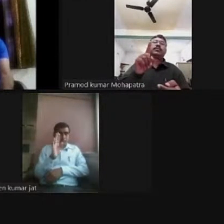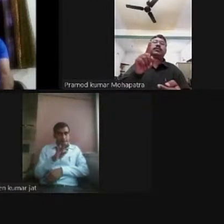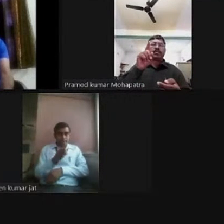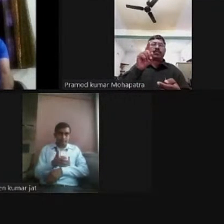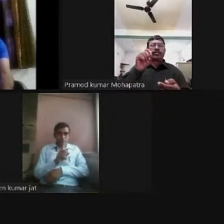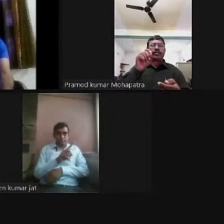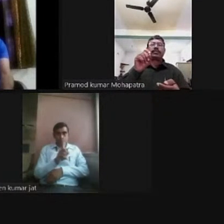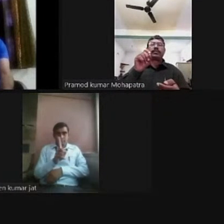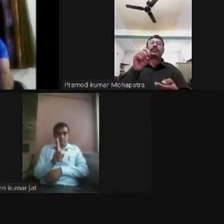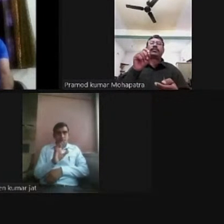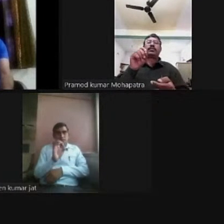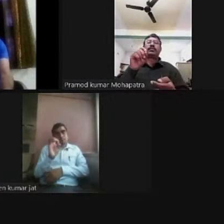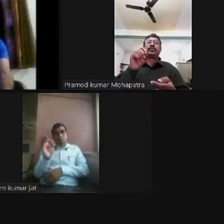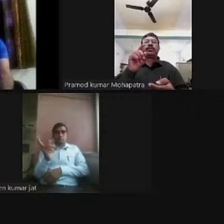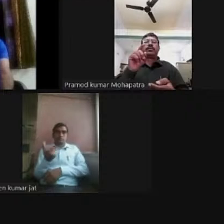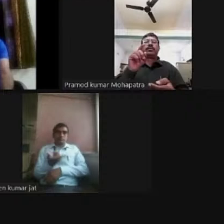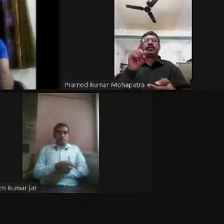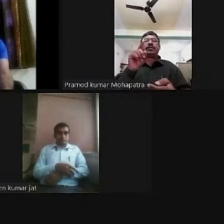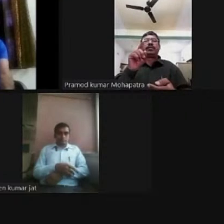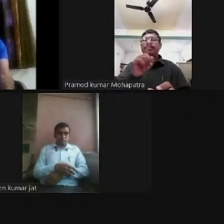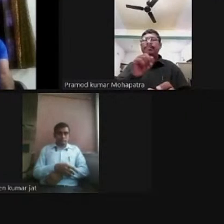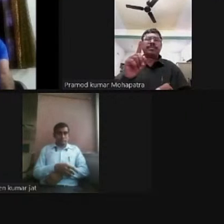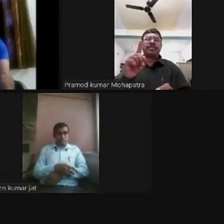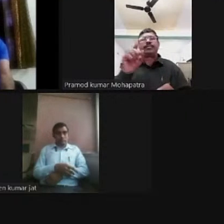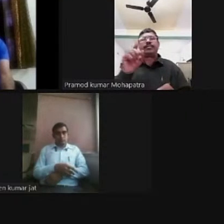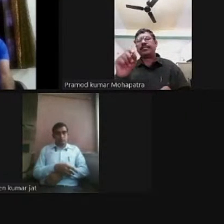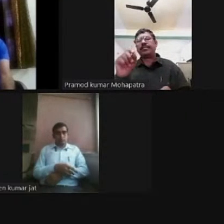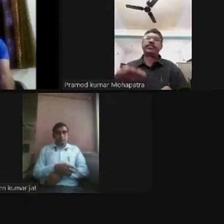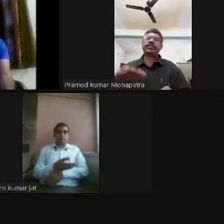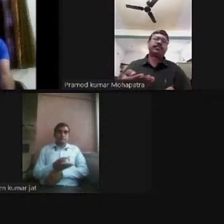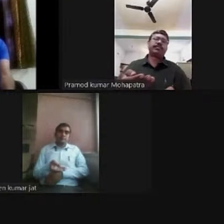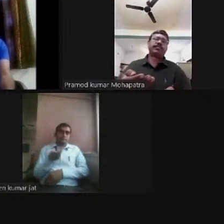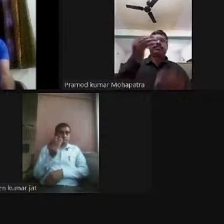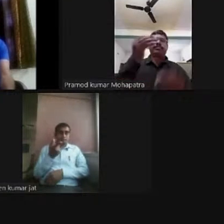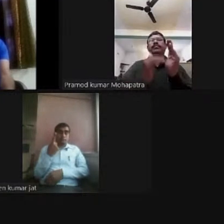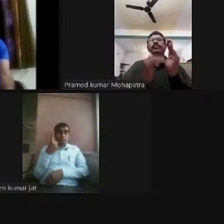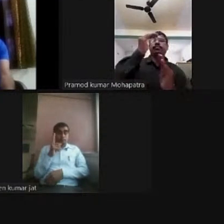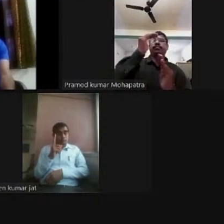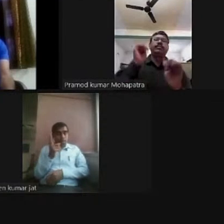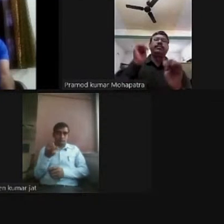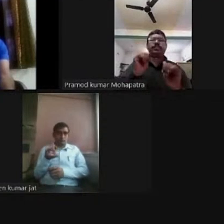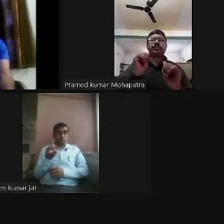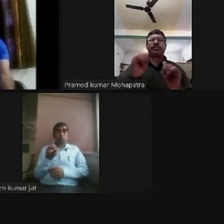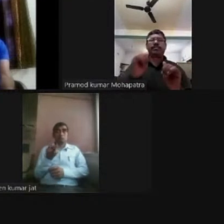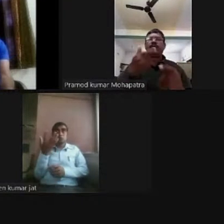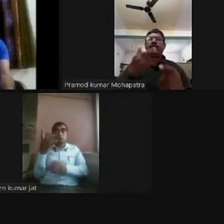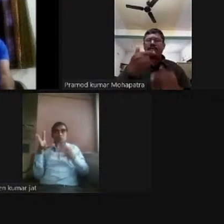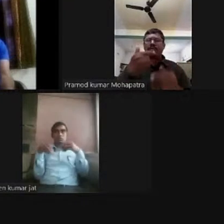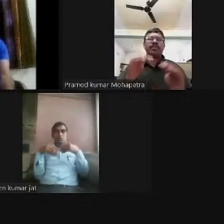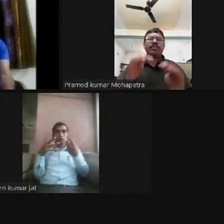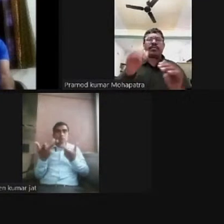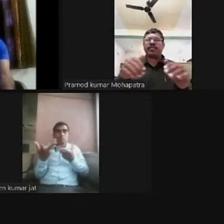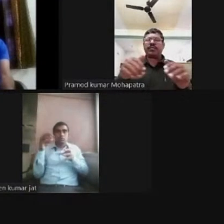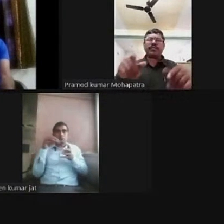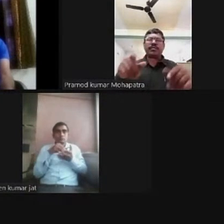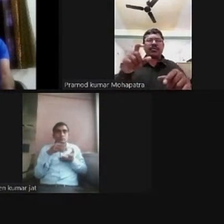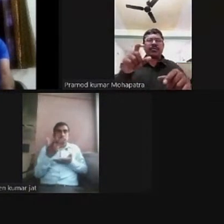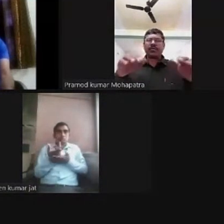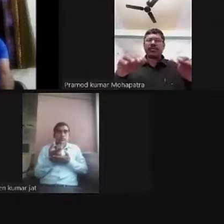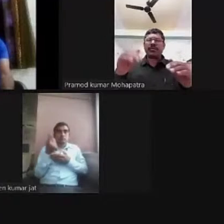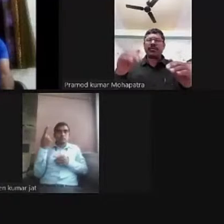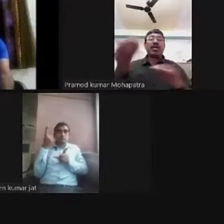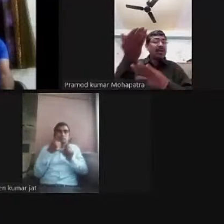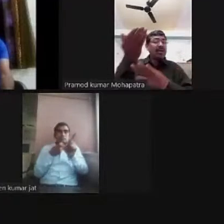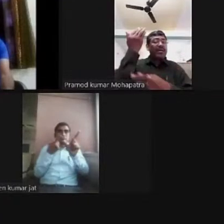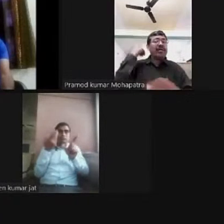1,100. So it's an incremental budget. But we didn't consider that in last